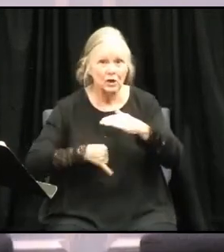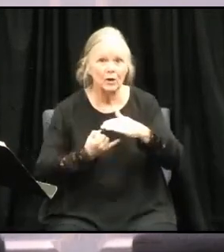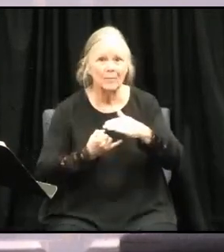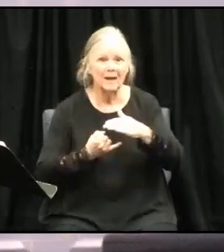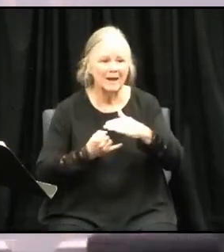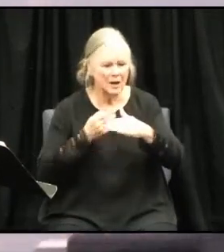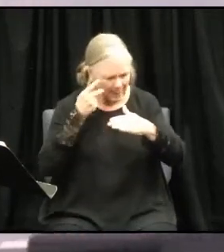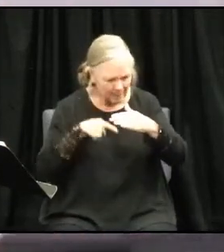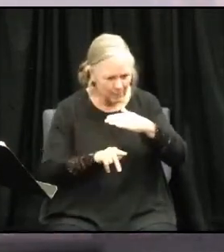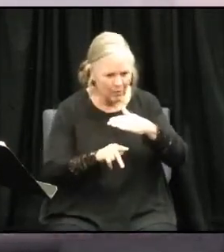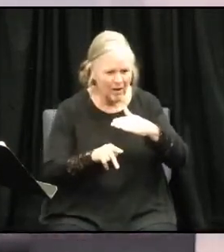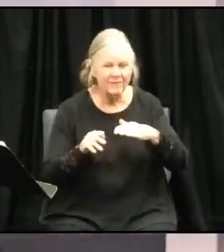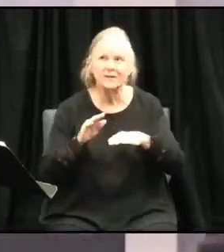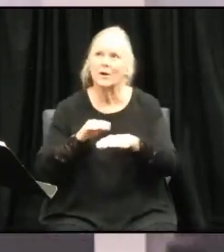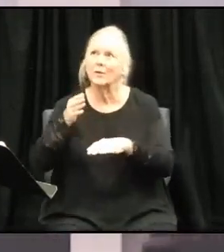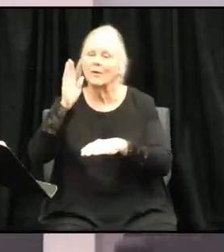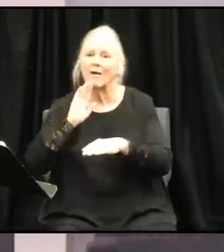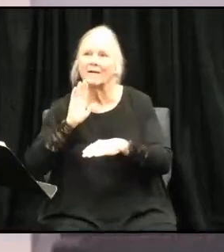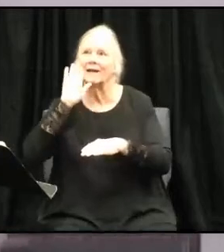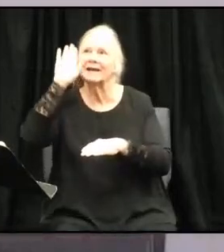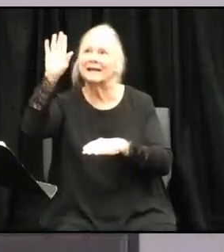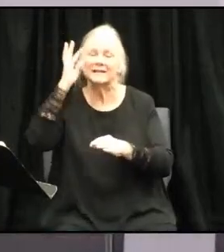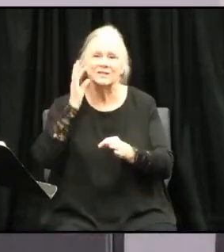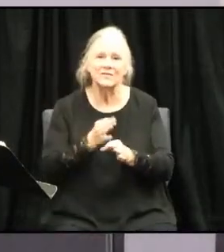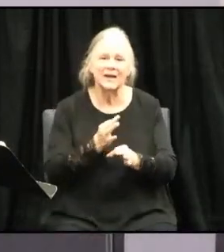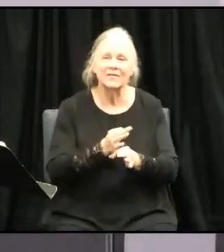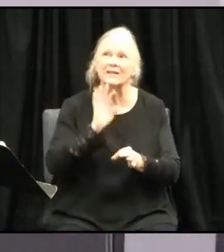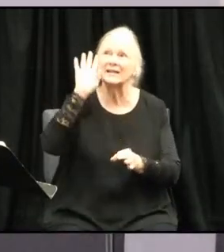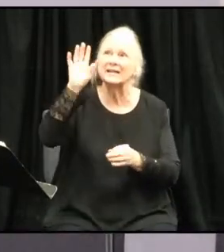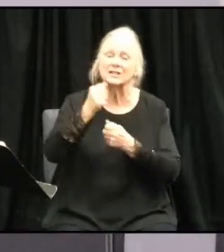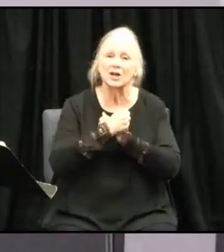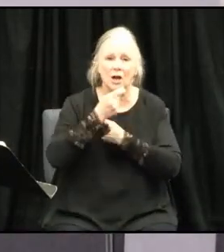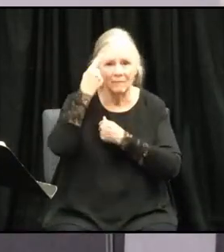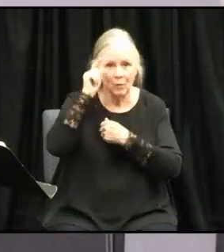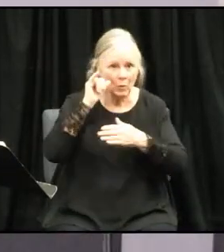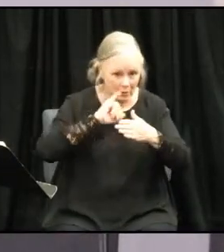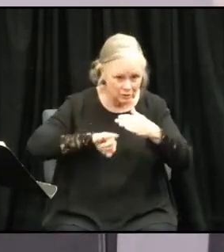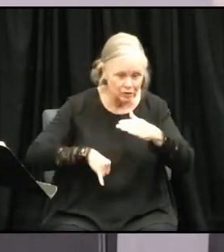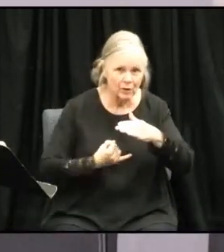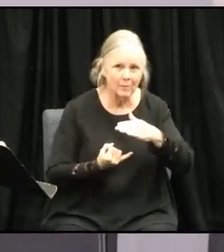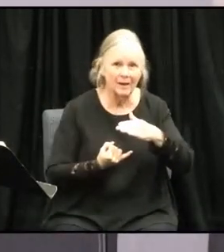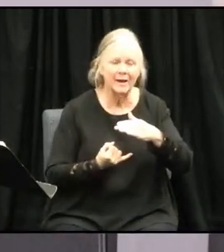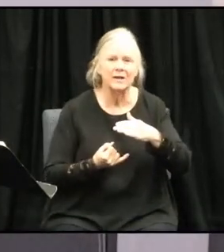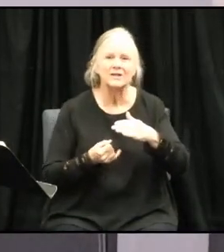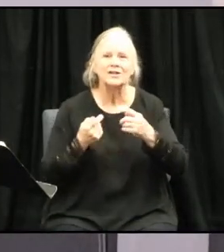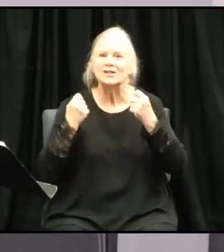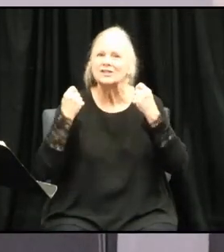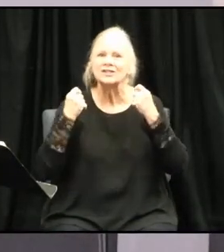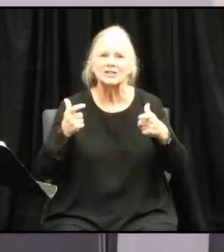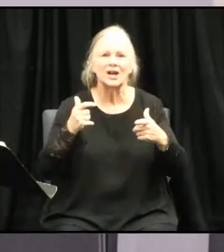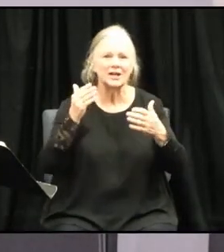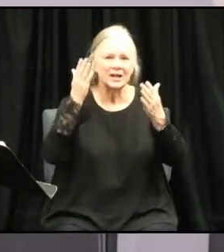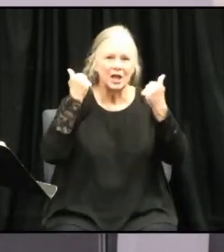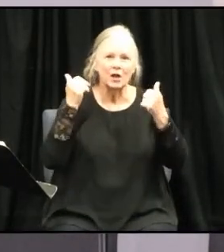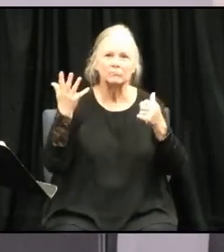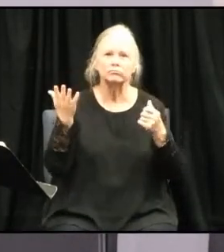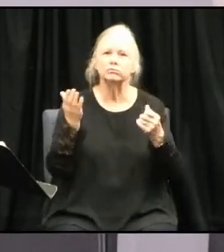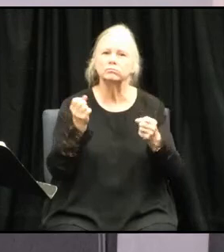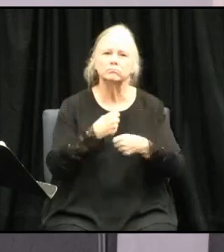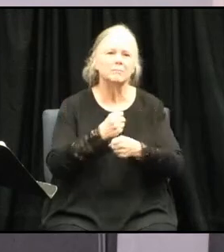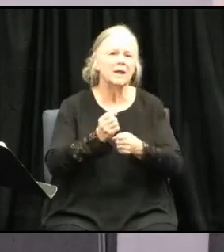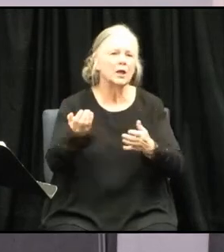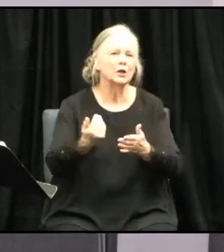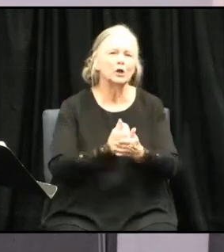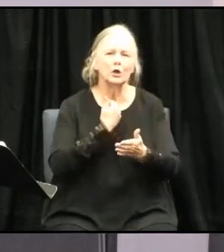prophet, on God and His faithfulness and His love for him. Suddenly hope restored for the glory of God.